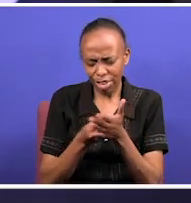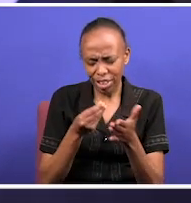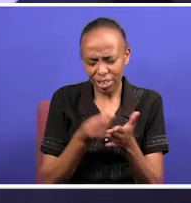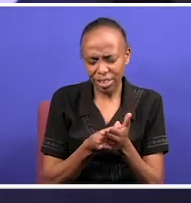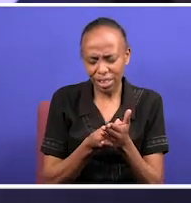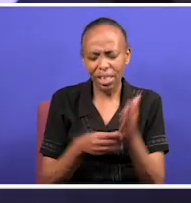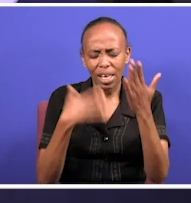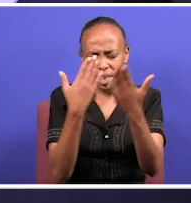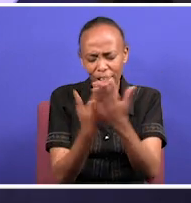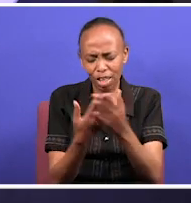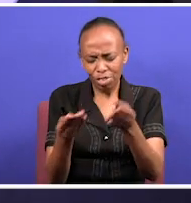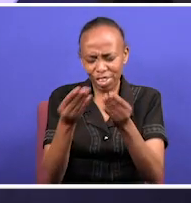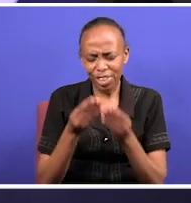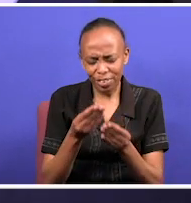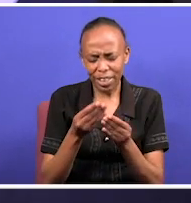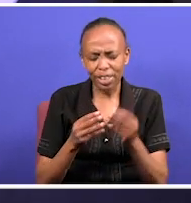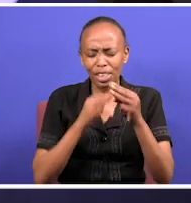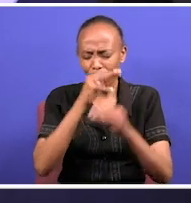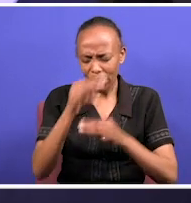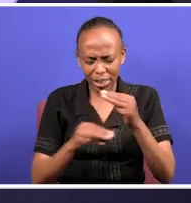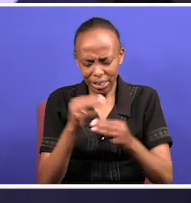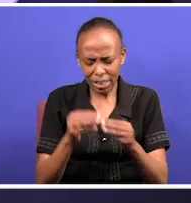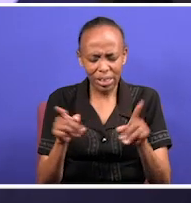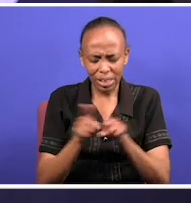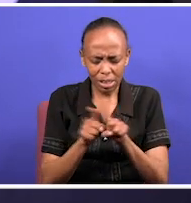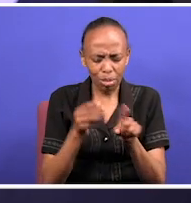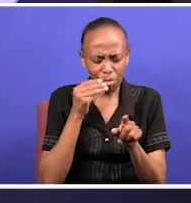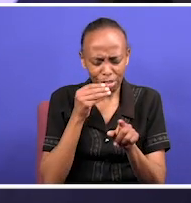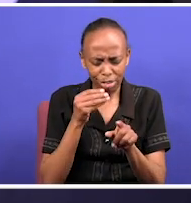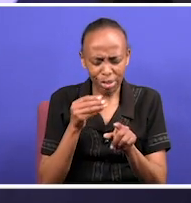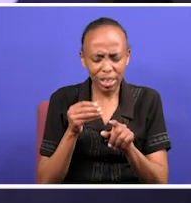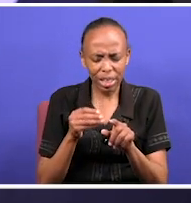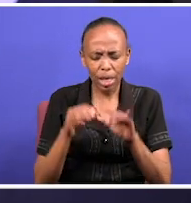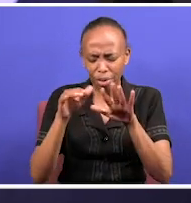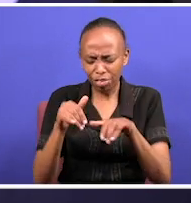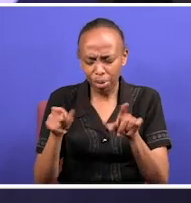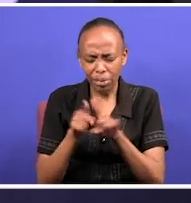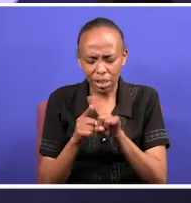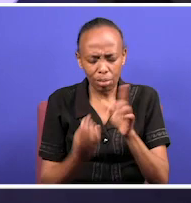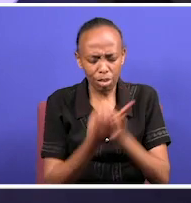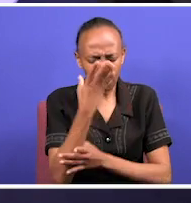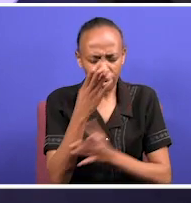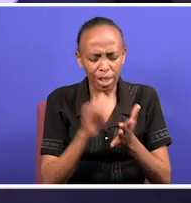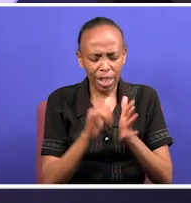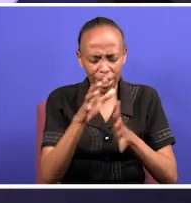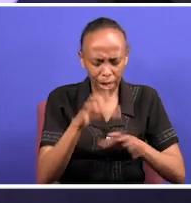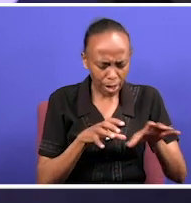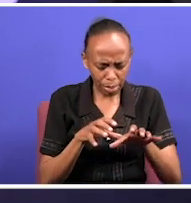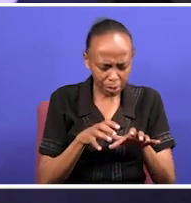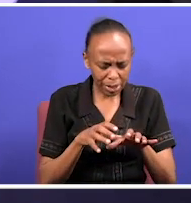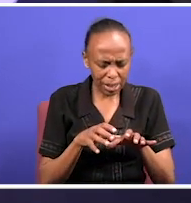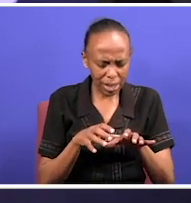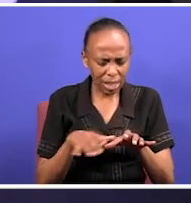finances. Thank you for giving us material, even food in our farms and the crop, the animals in